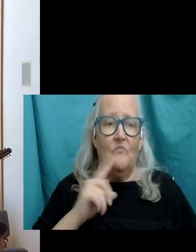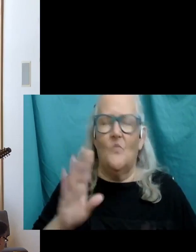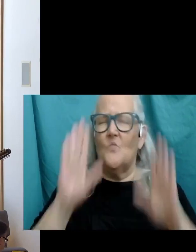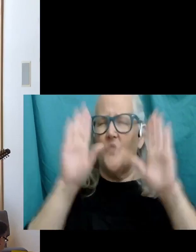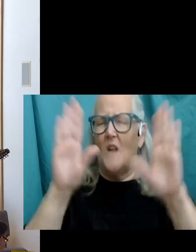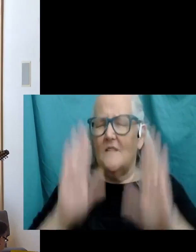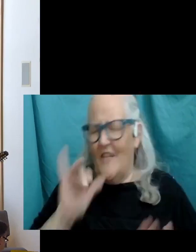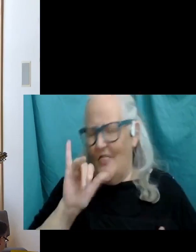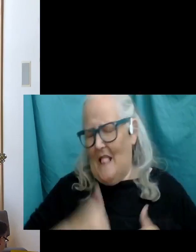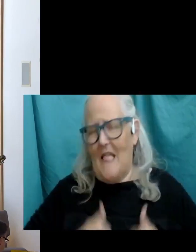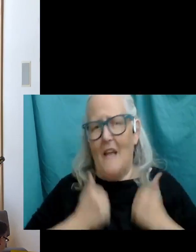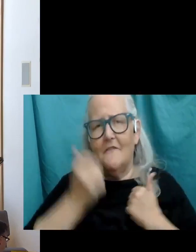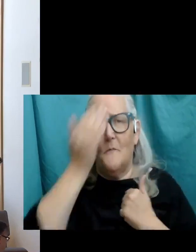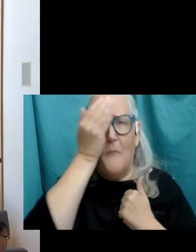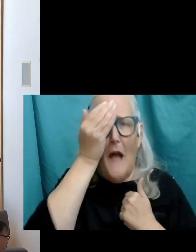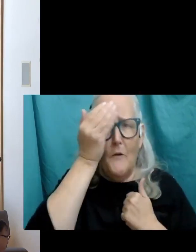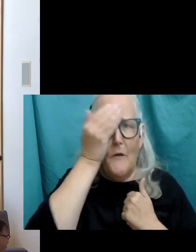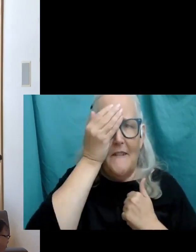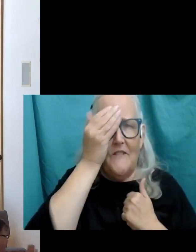a pirate.